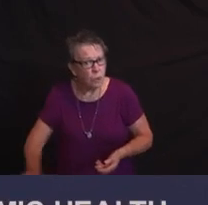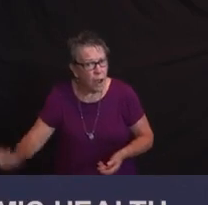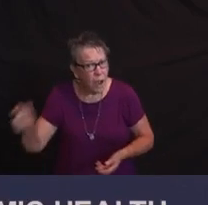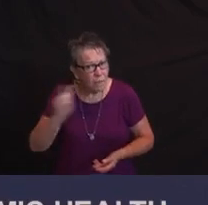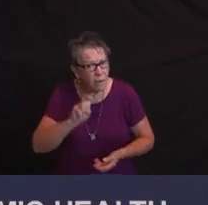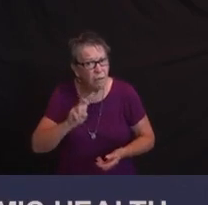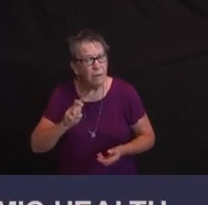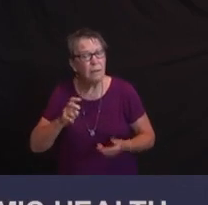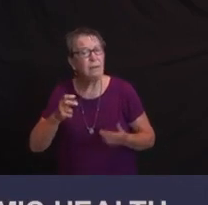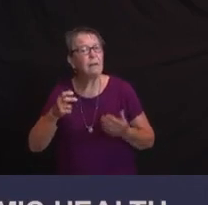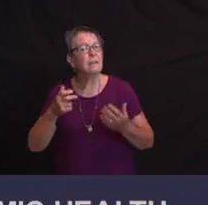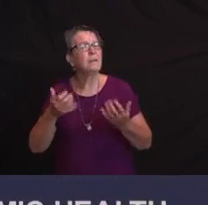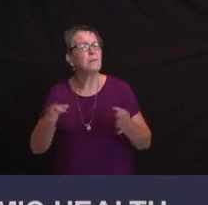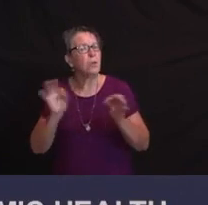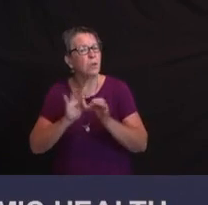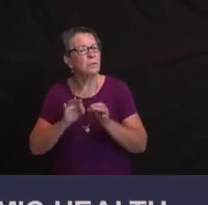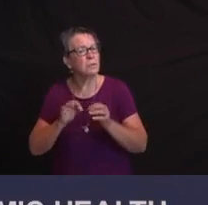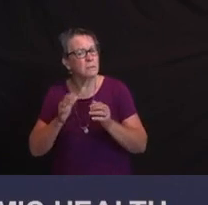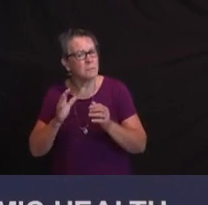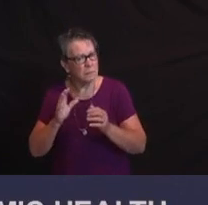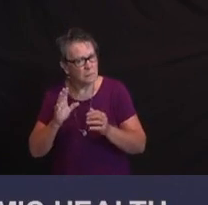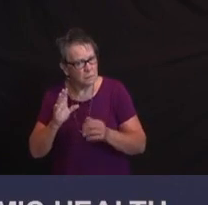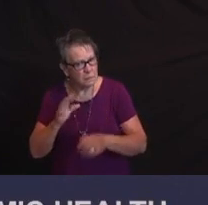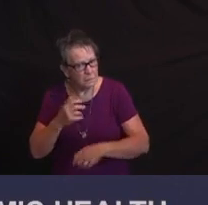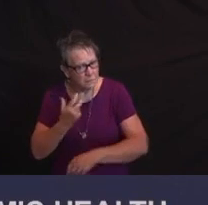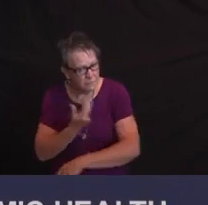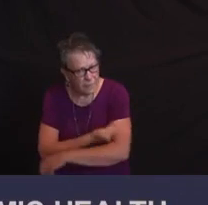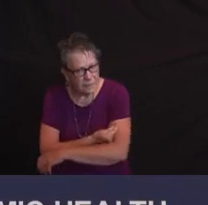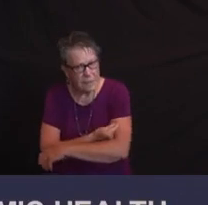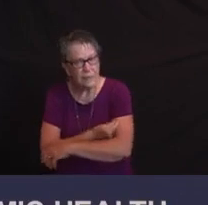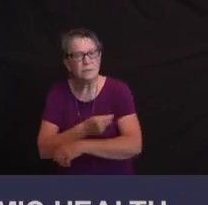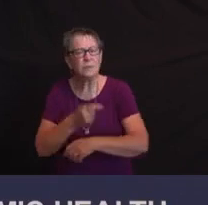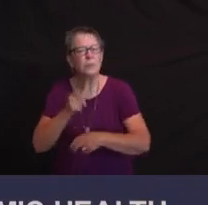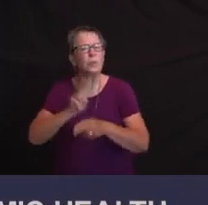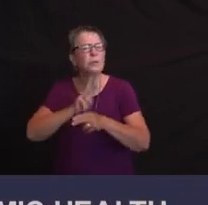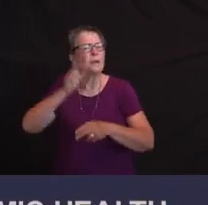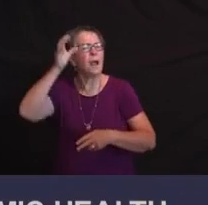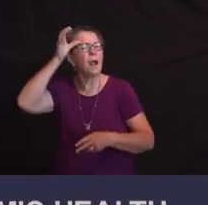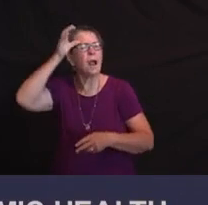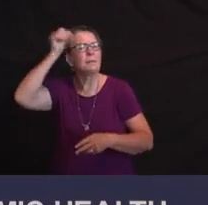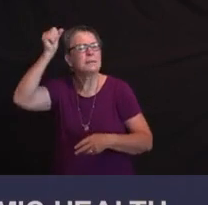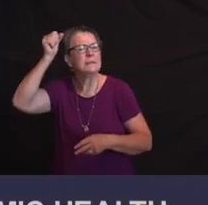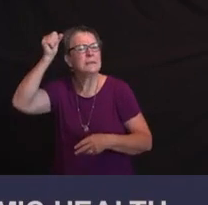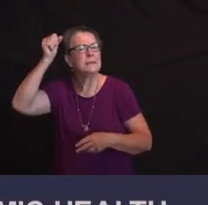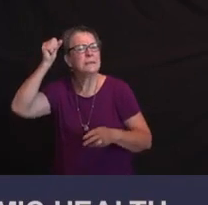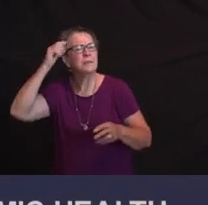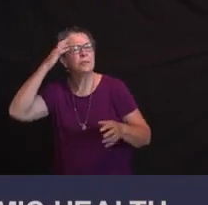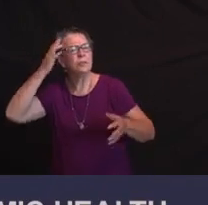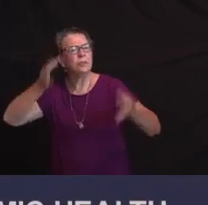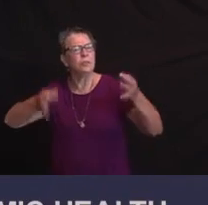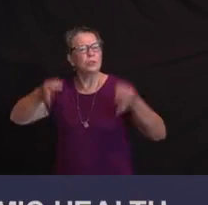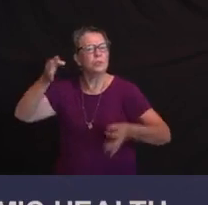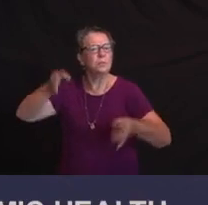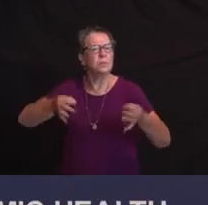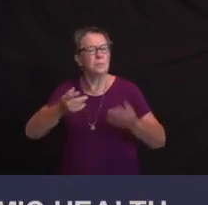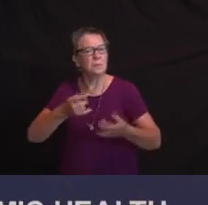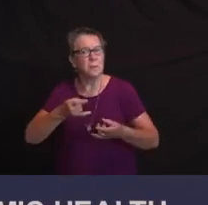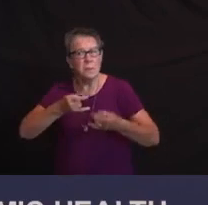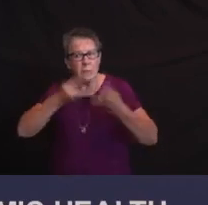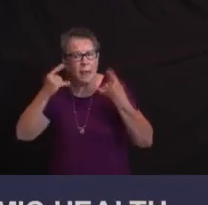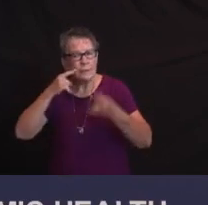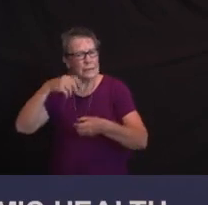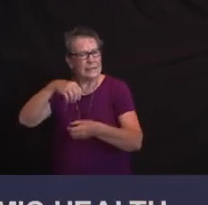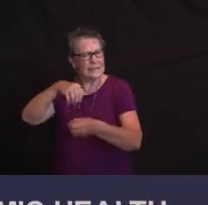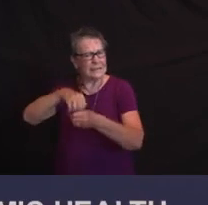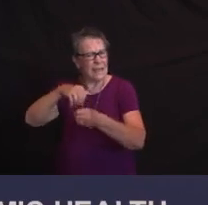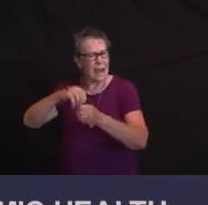sense. And common sense to me in particular is wearing a mask when you're inside and you're not sure of the vaccine